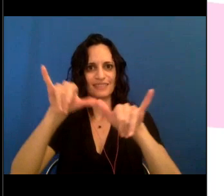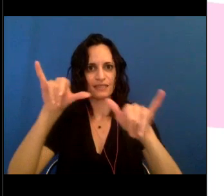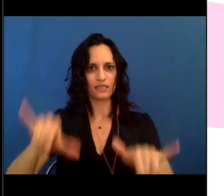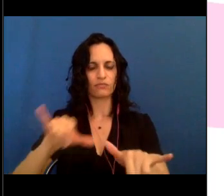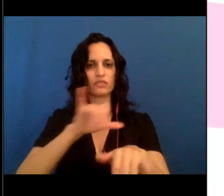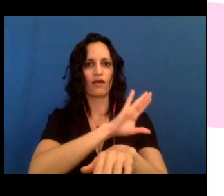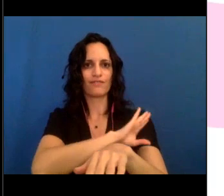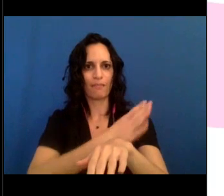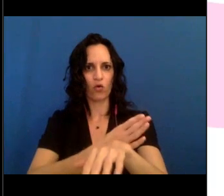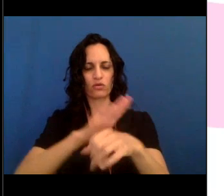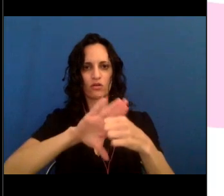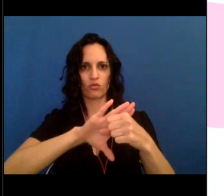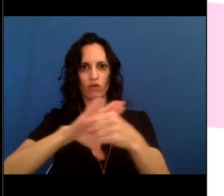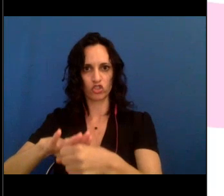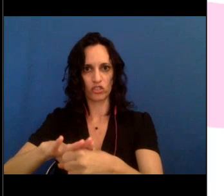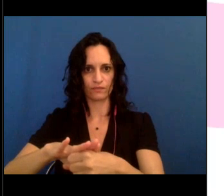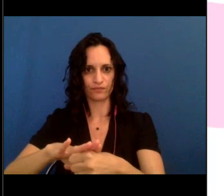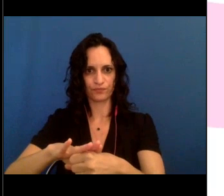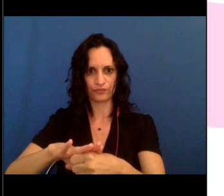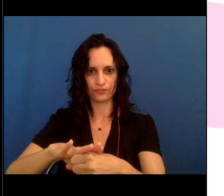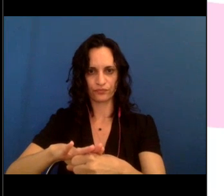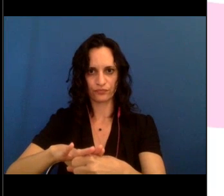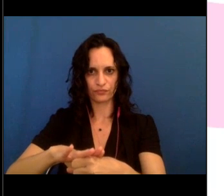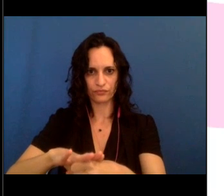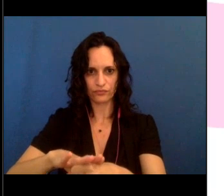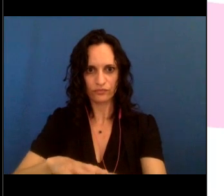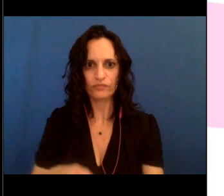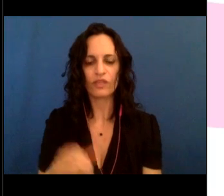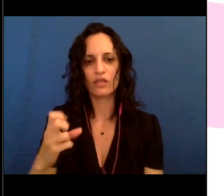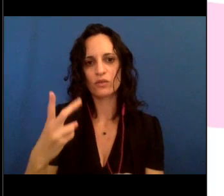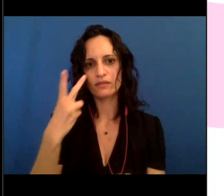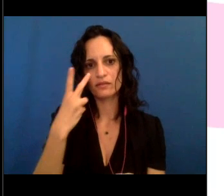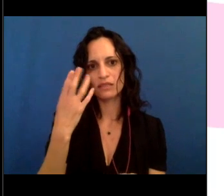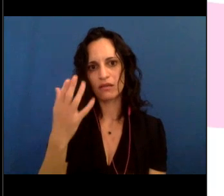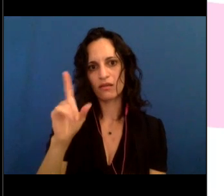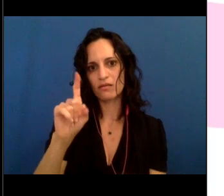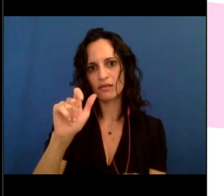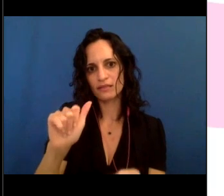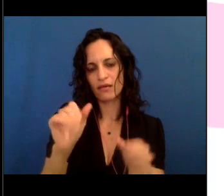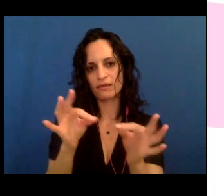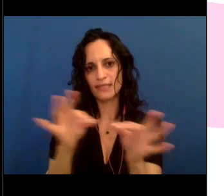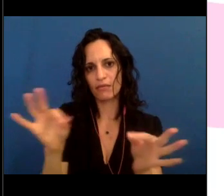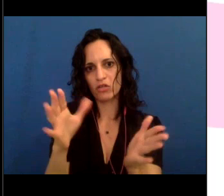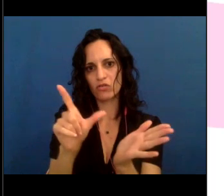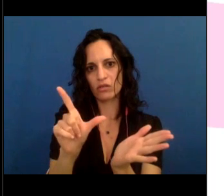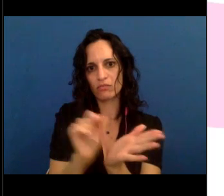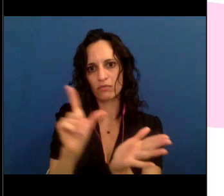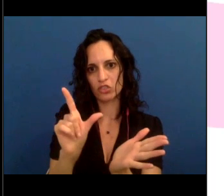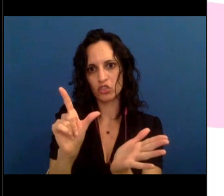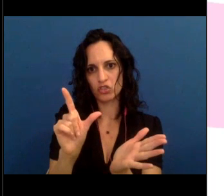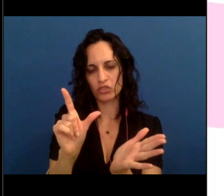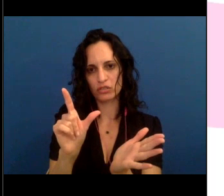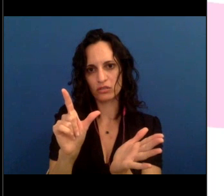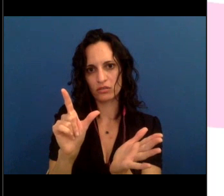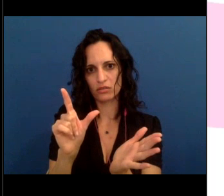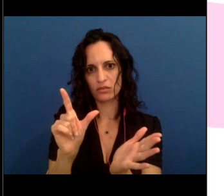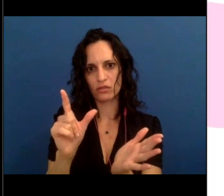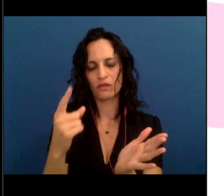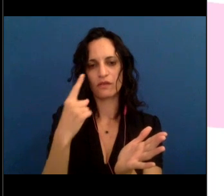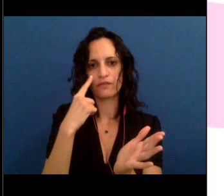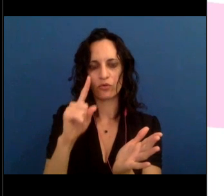on this, you can look at the forthcoming LSA statement, or the already published LSA statement on race, and forthcoming towards racial justice and